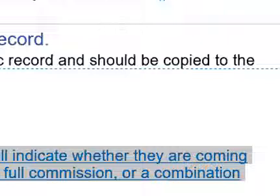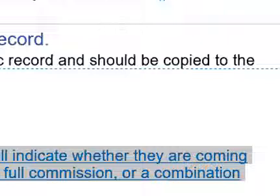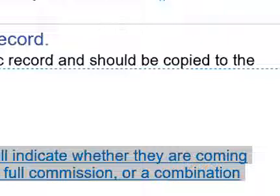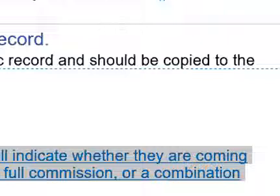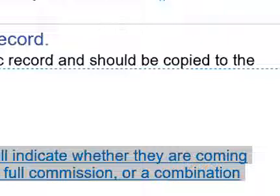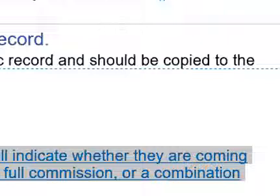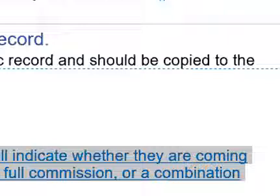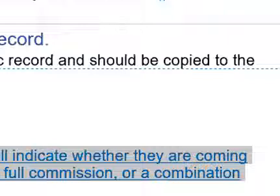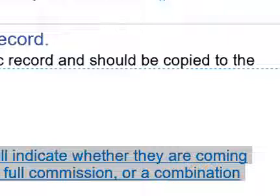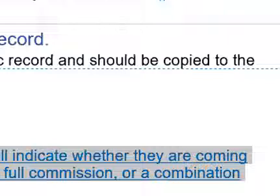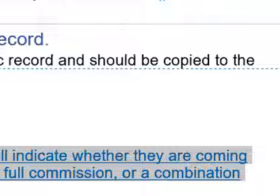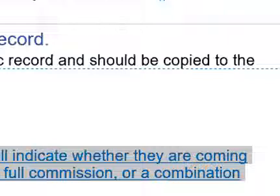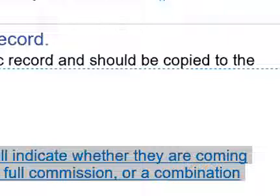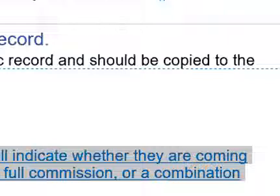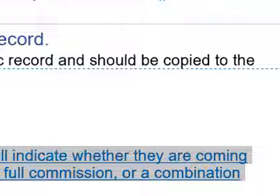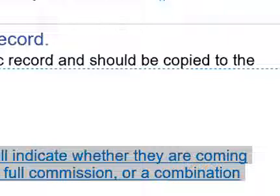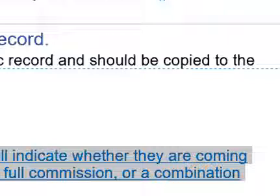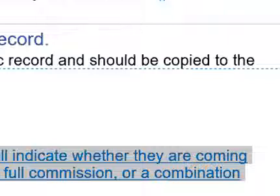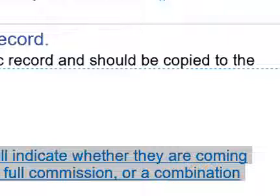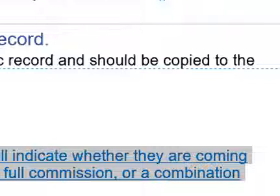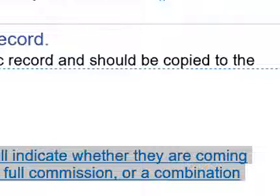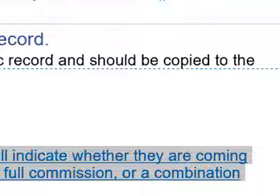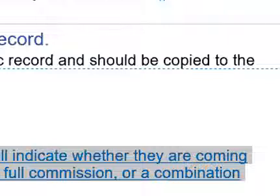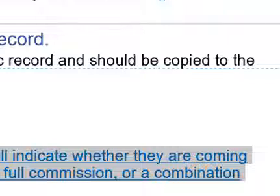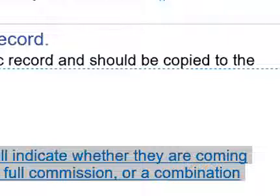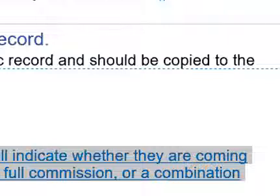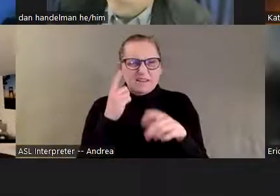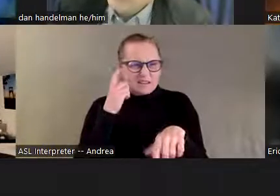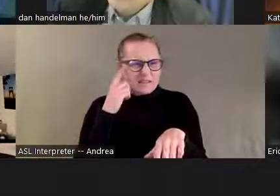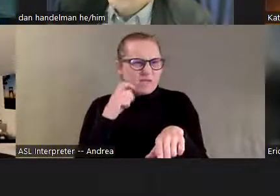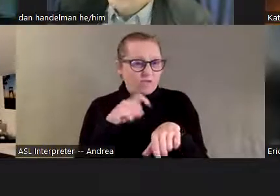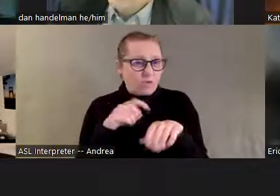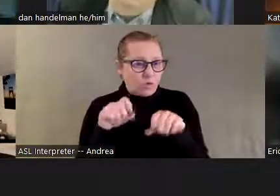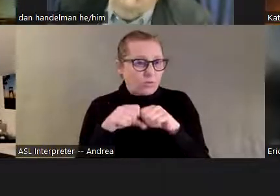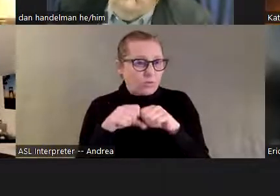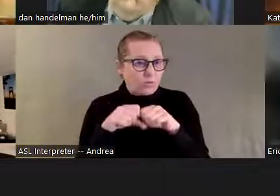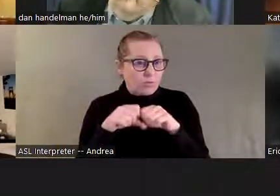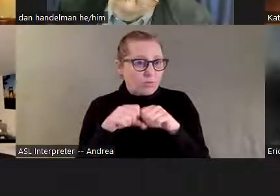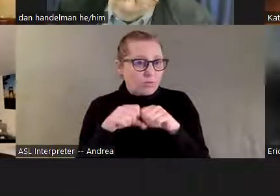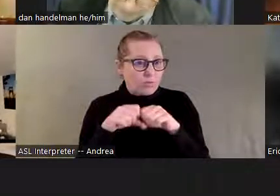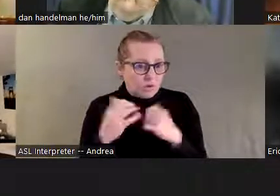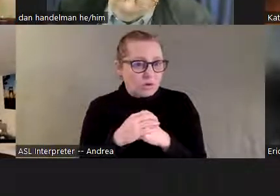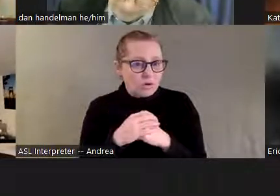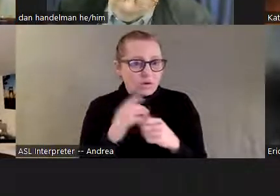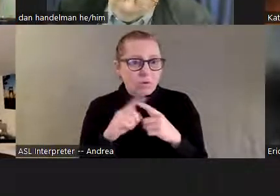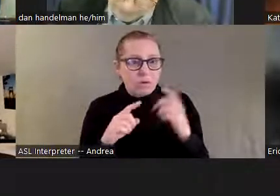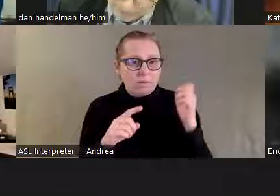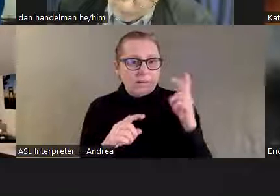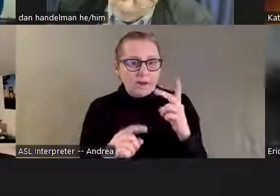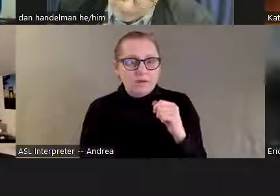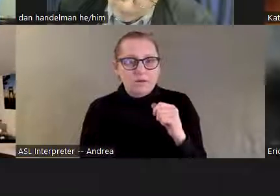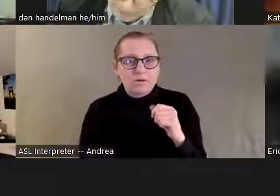just to give our brains a break, I think it's time to take a break, to give a moment, and then we'll come back.